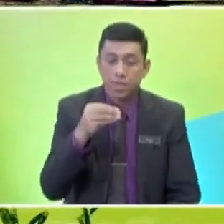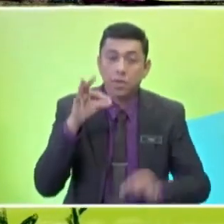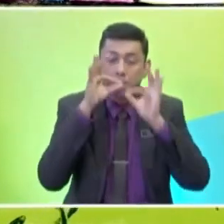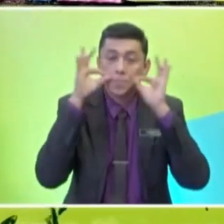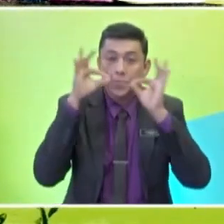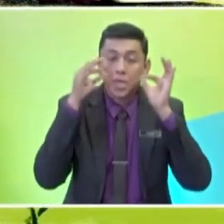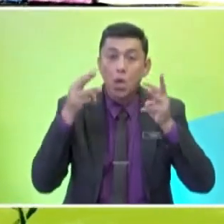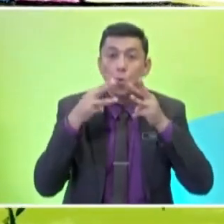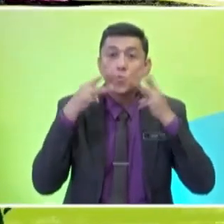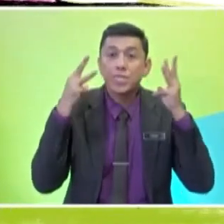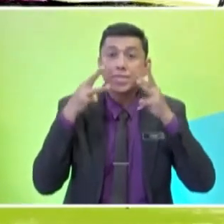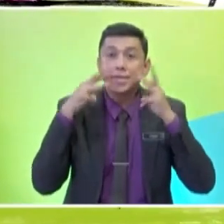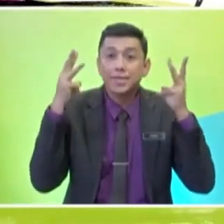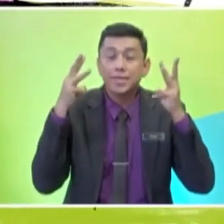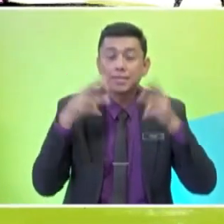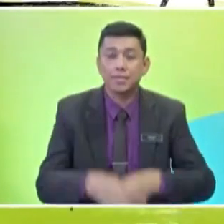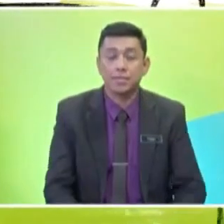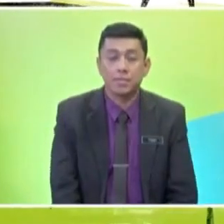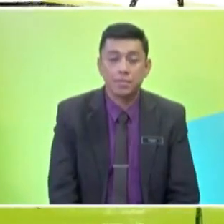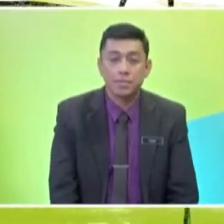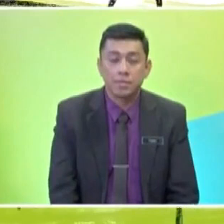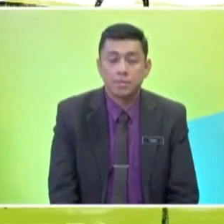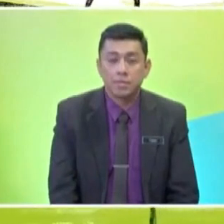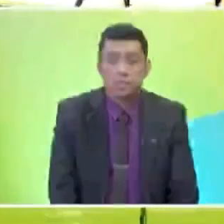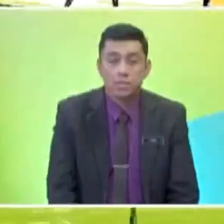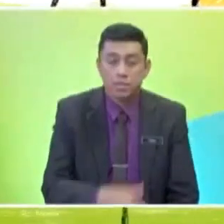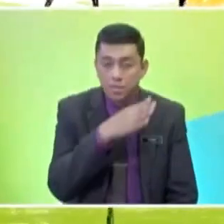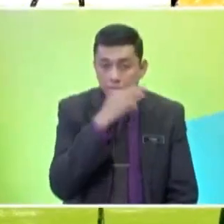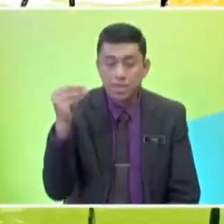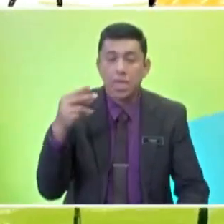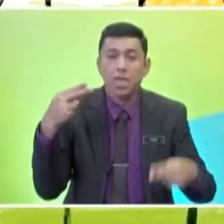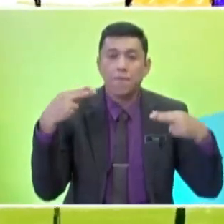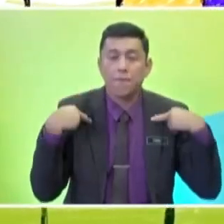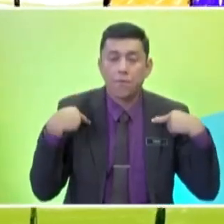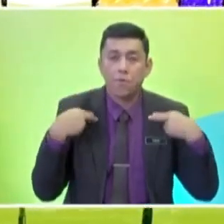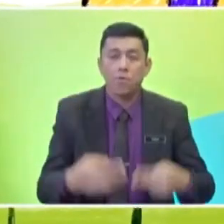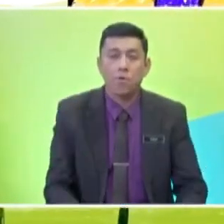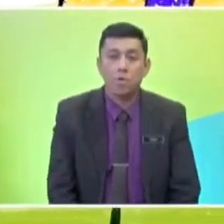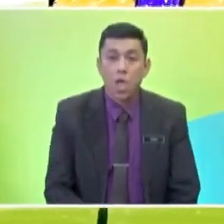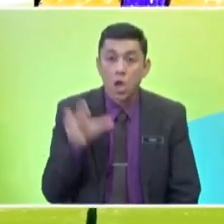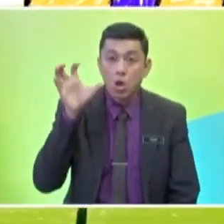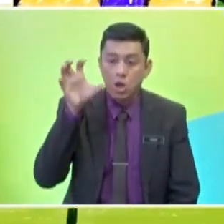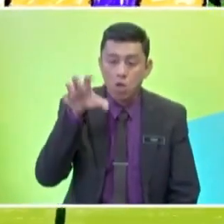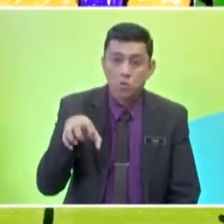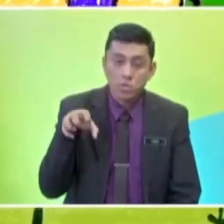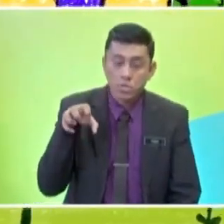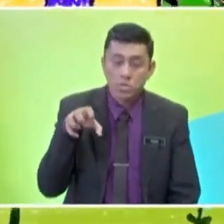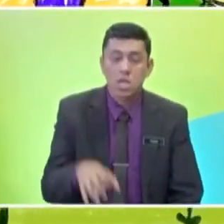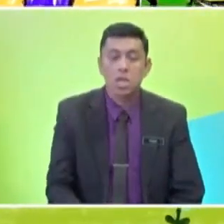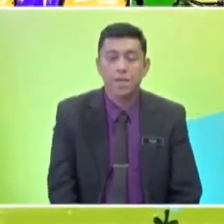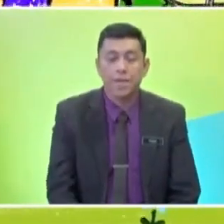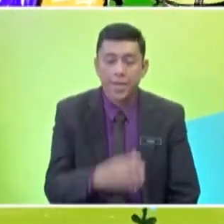a whisker. Okay, if many, we call it whiskers. And they have claws and